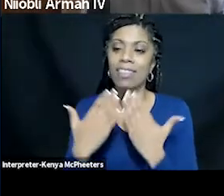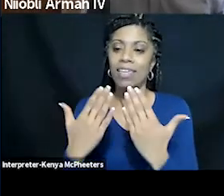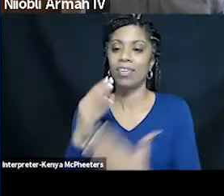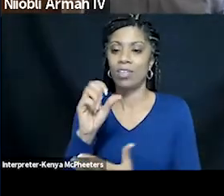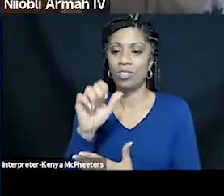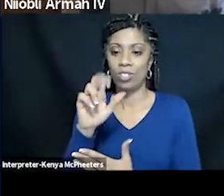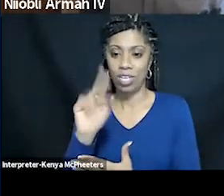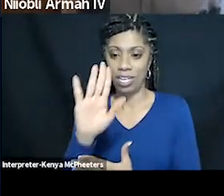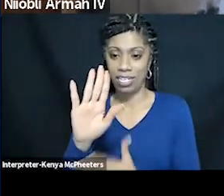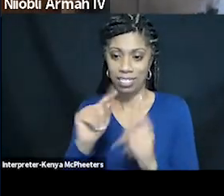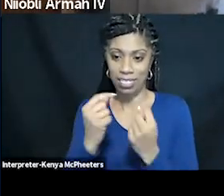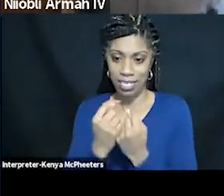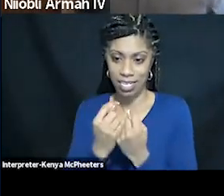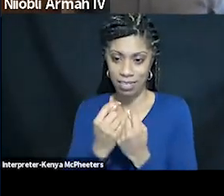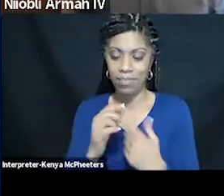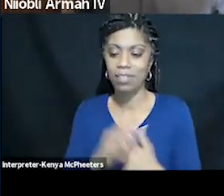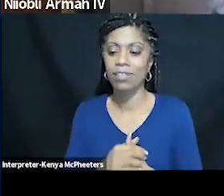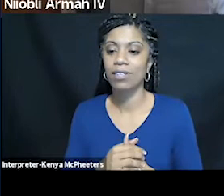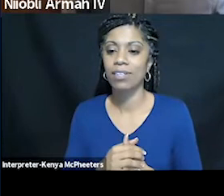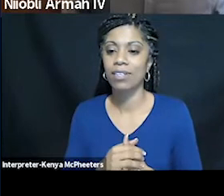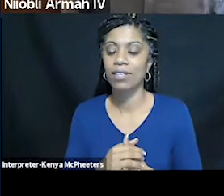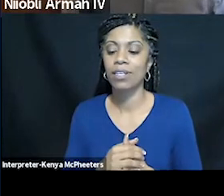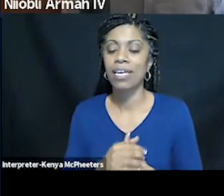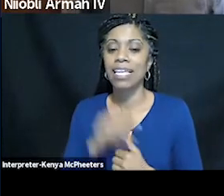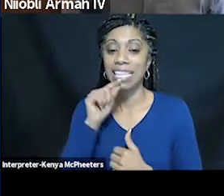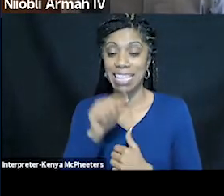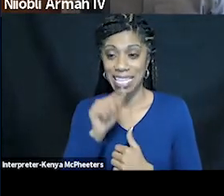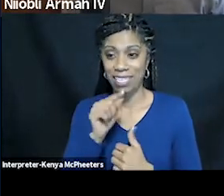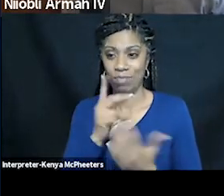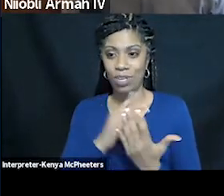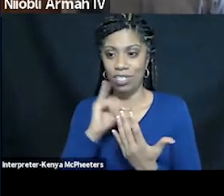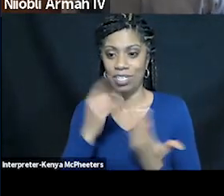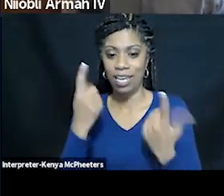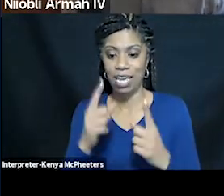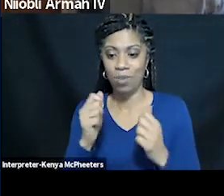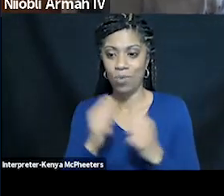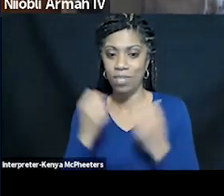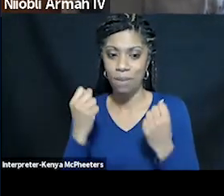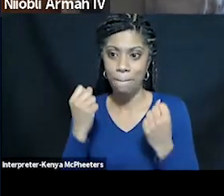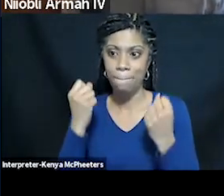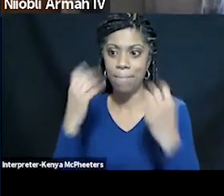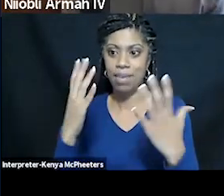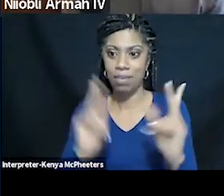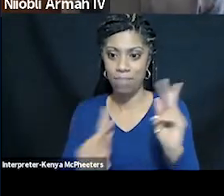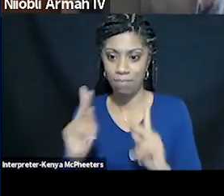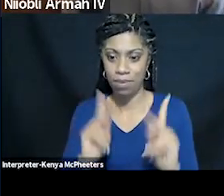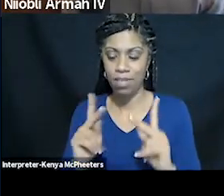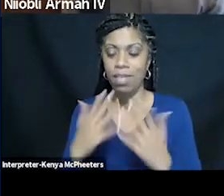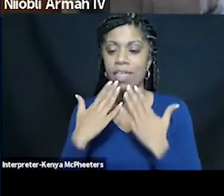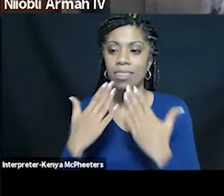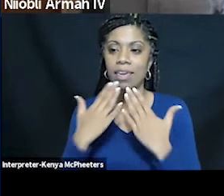call out is that we did this project in community with a number of stakeholders. So I want to give a shout out to the Communications Network DEI work